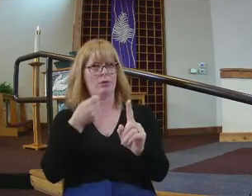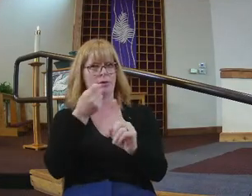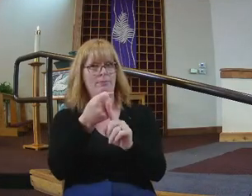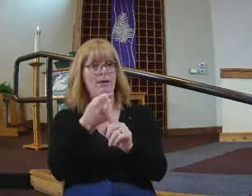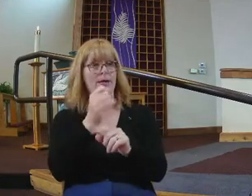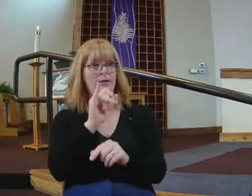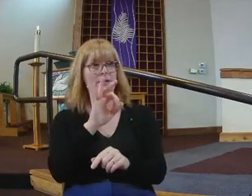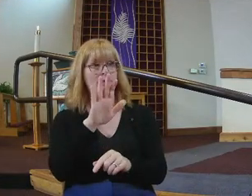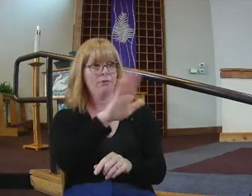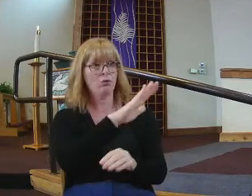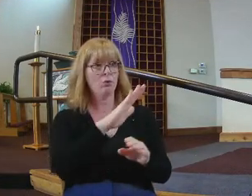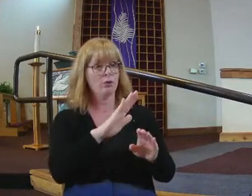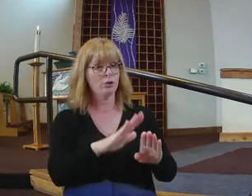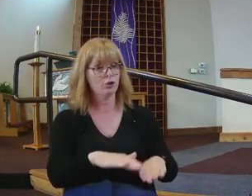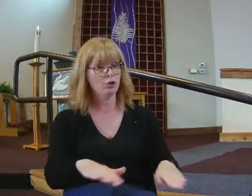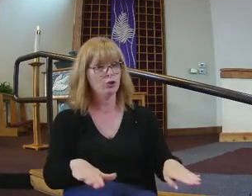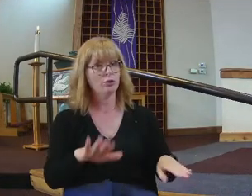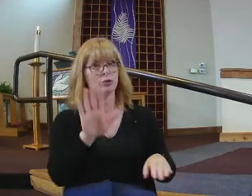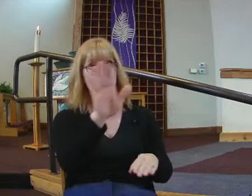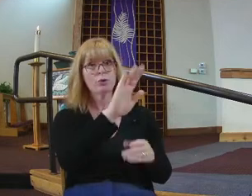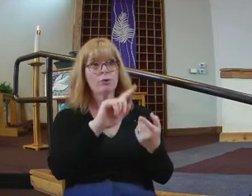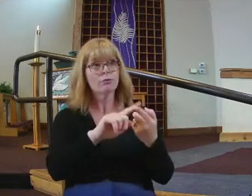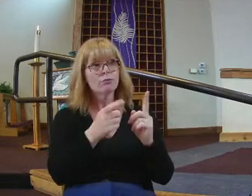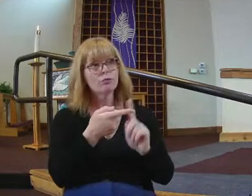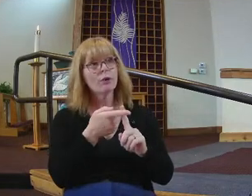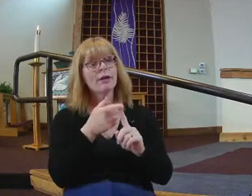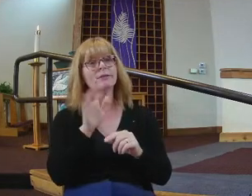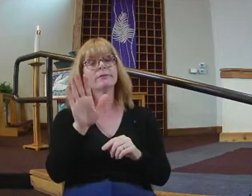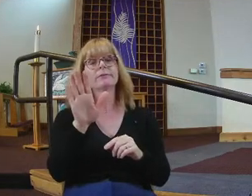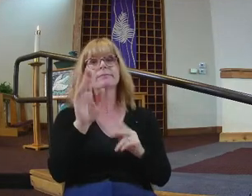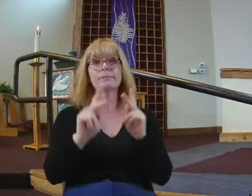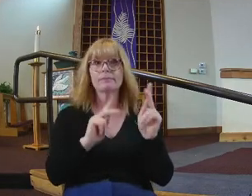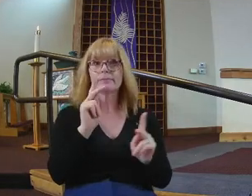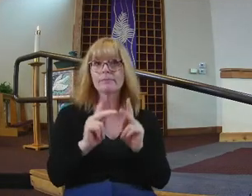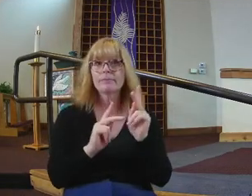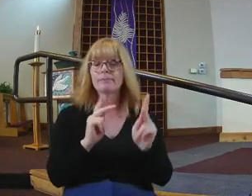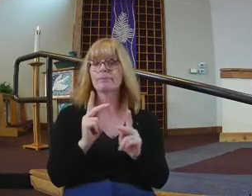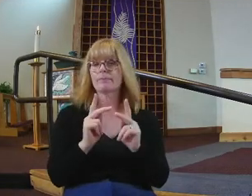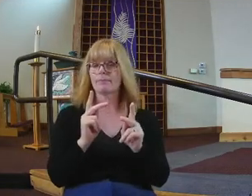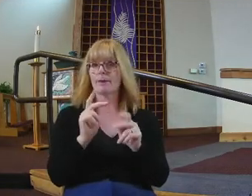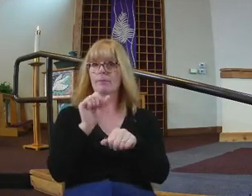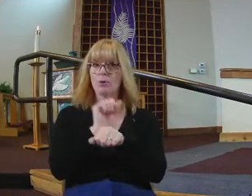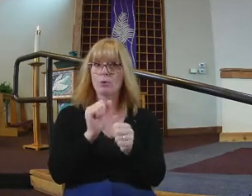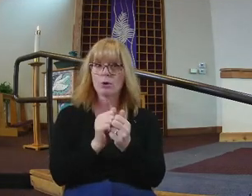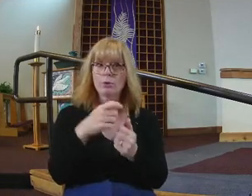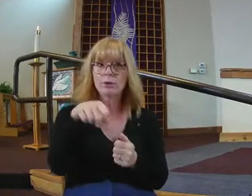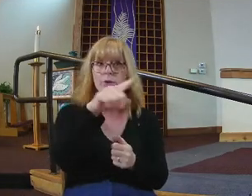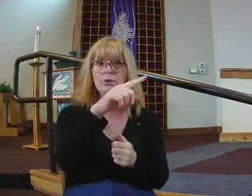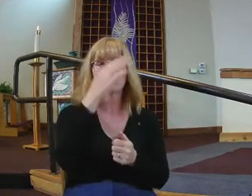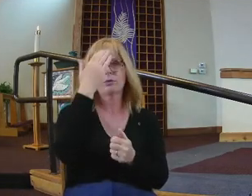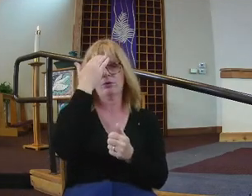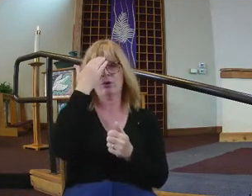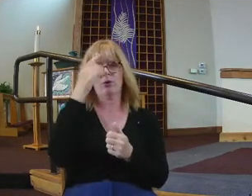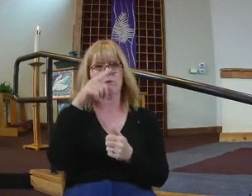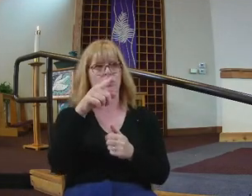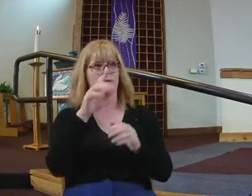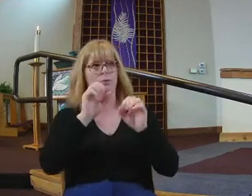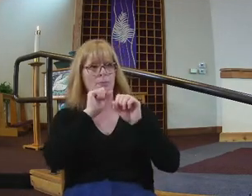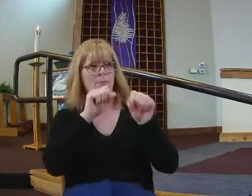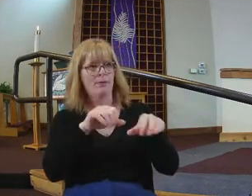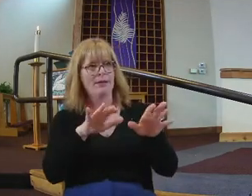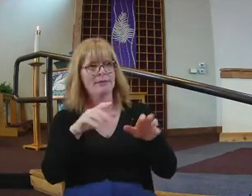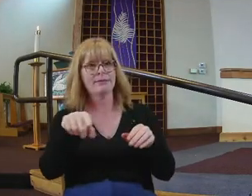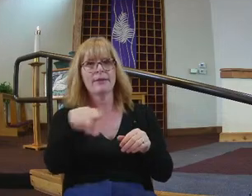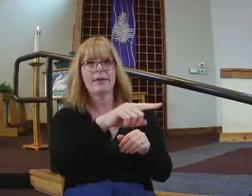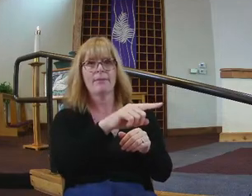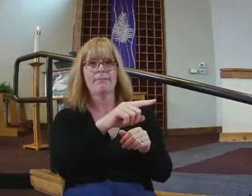and friends and grandchildren and colleagues know that you are blessing them, that they